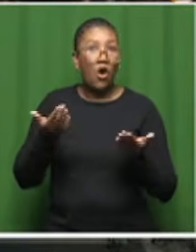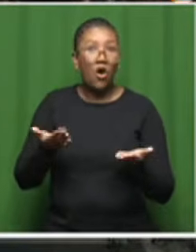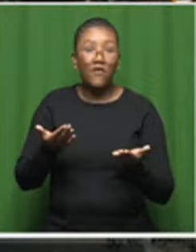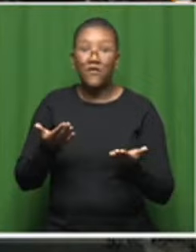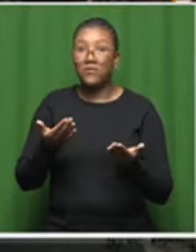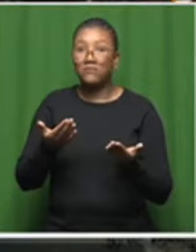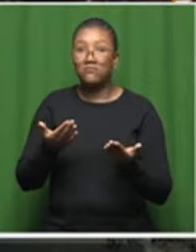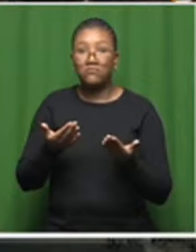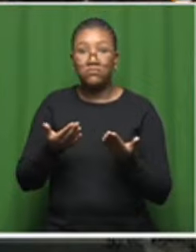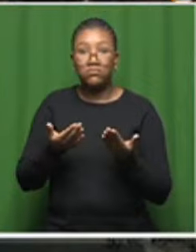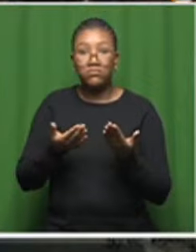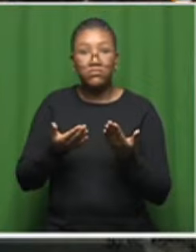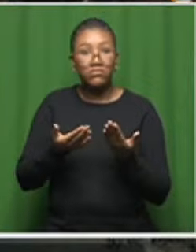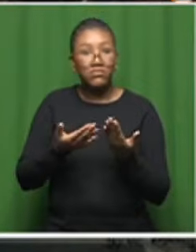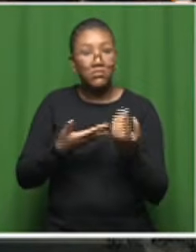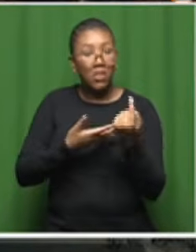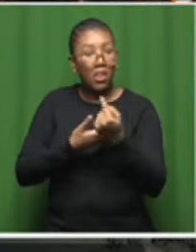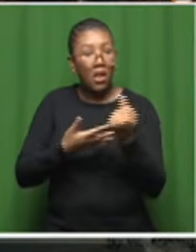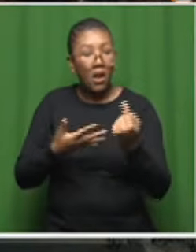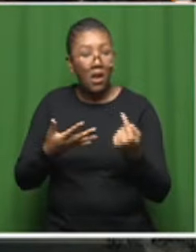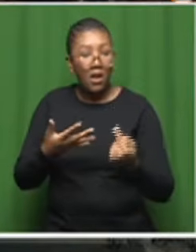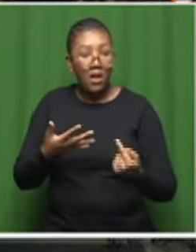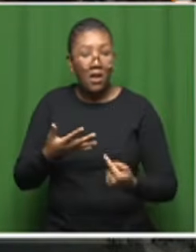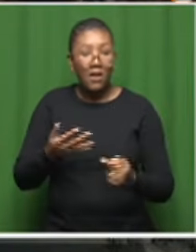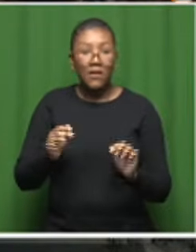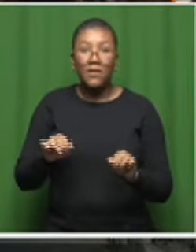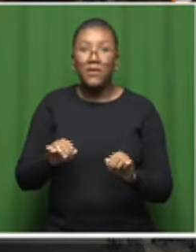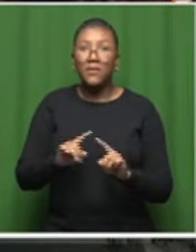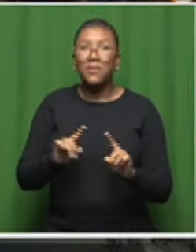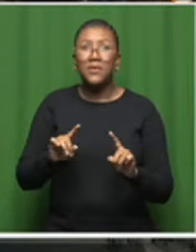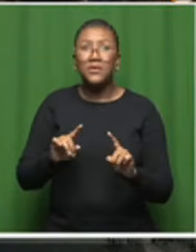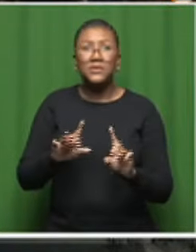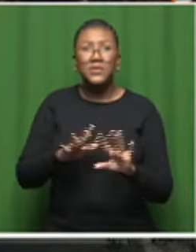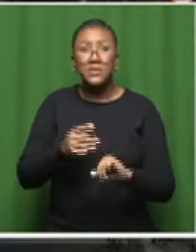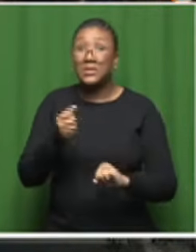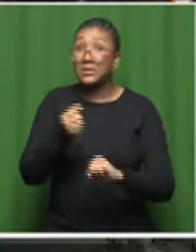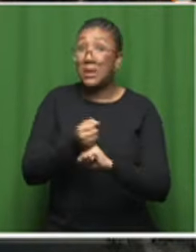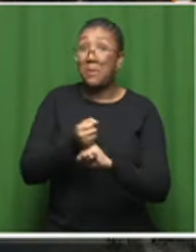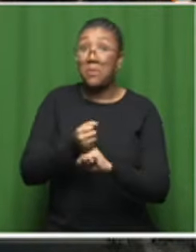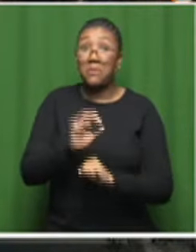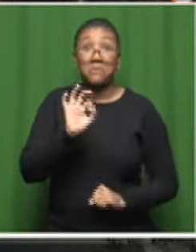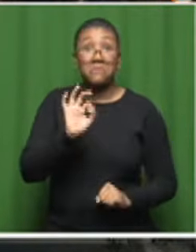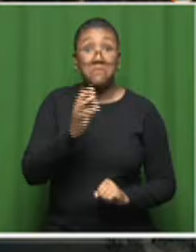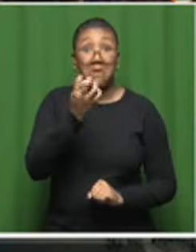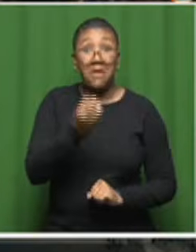that conversation, tell us about the exposure that's on offer, the support that's also offered to